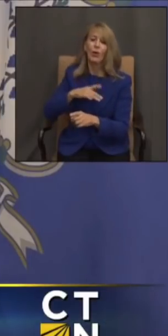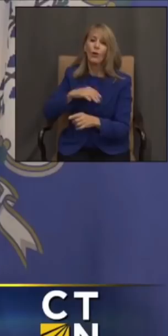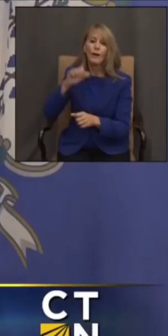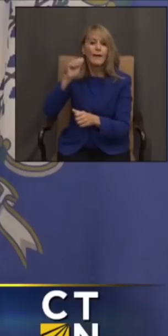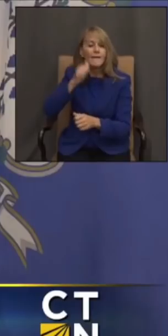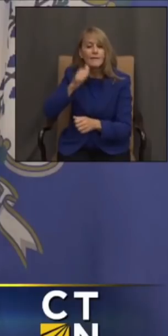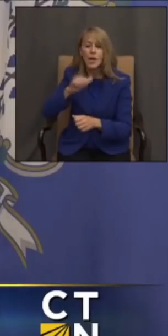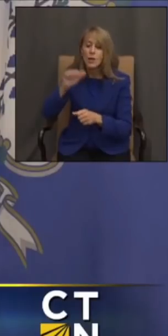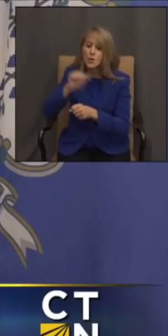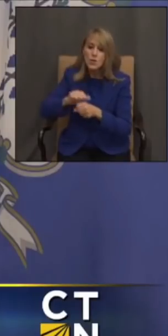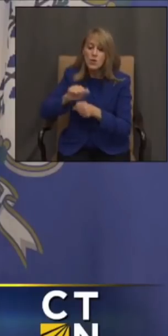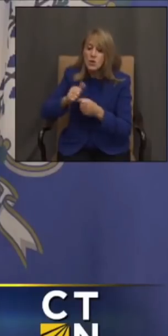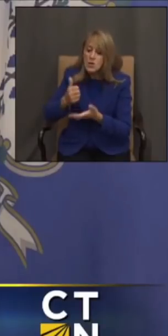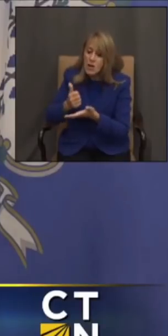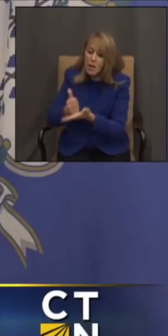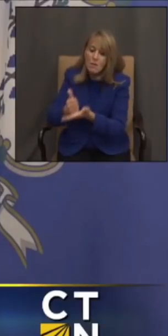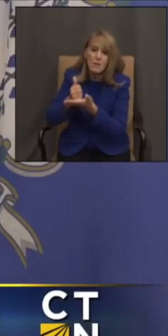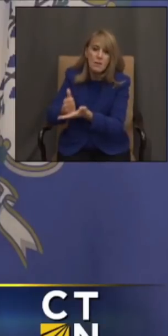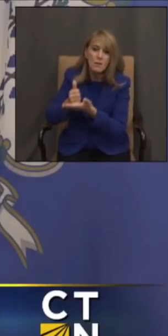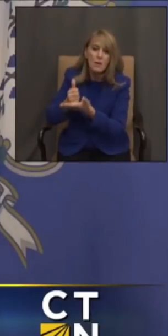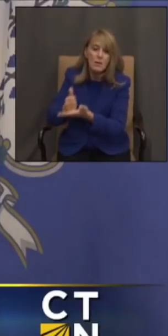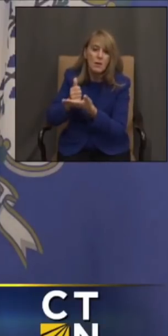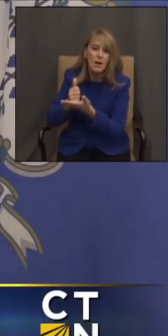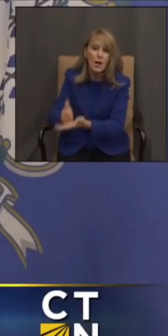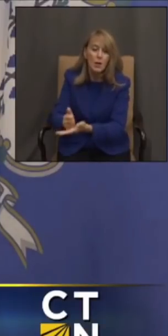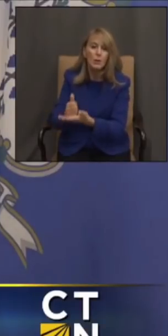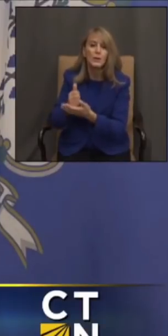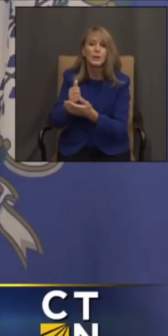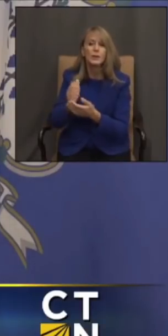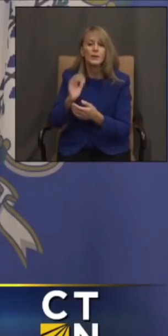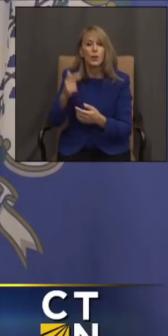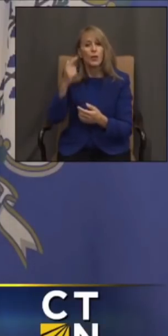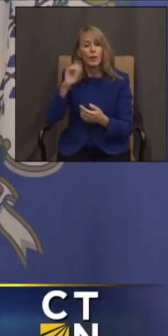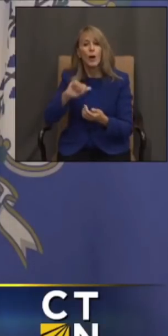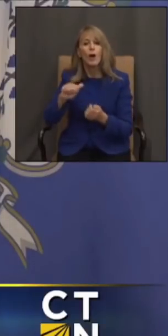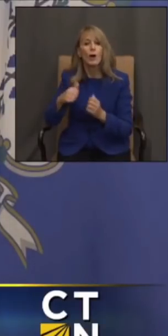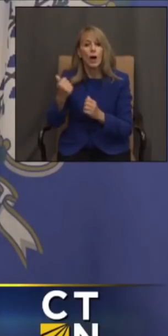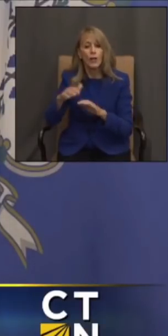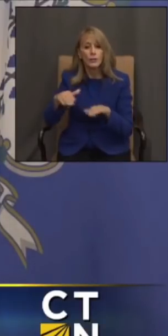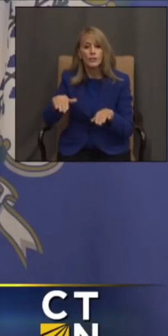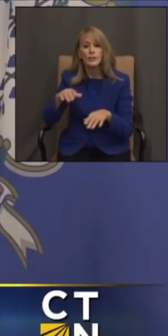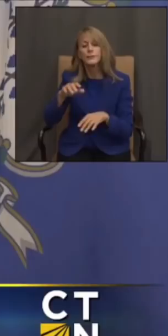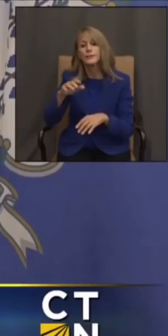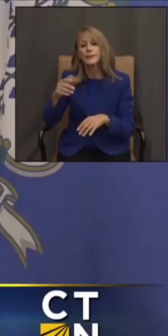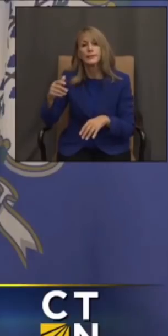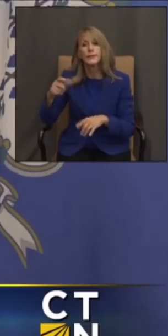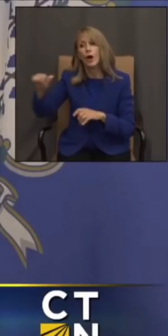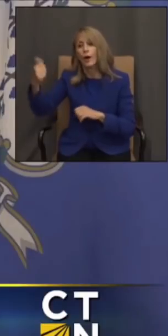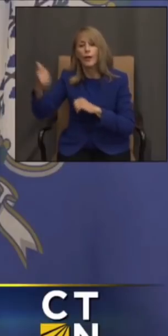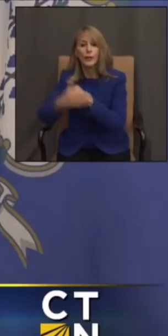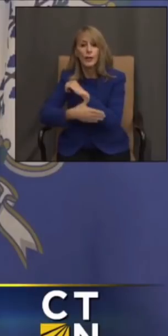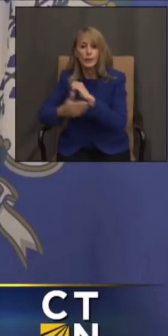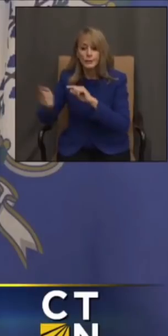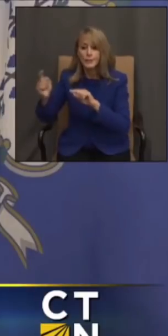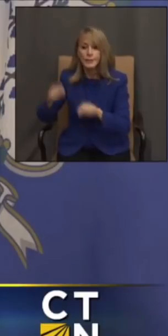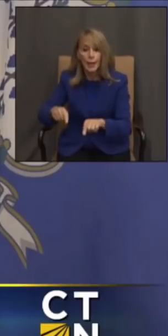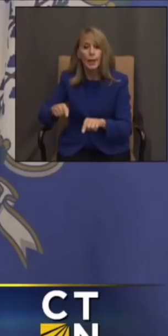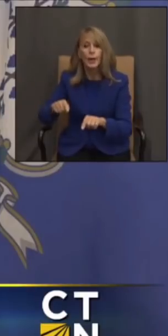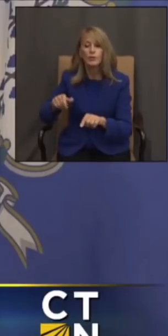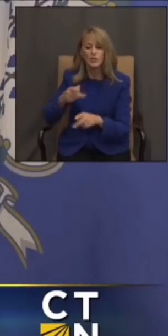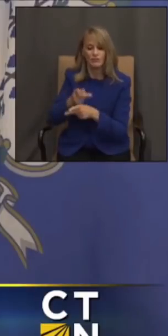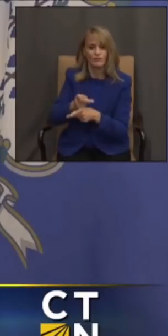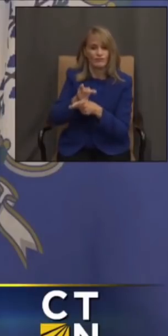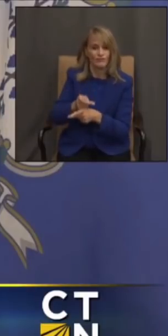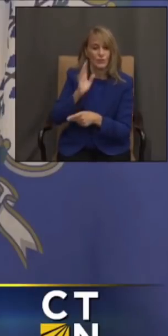lives are better. And as you know, was helping us out as we thought about immigrant kids as well. So Vanessa, tell us what you're seeing in terms